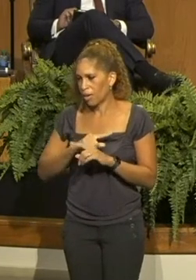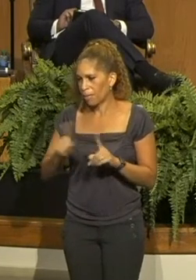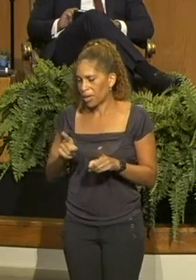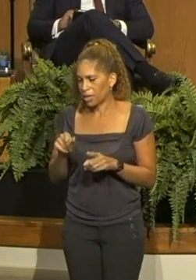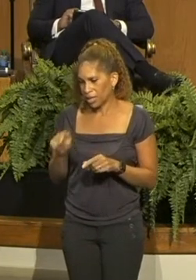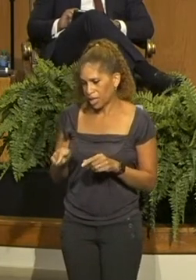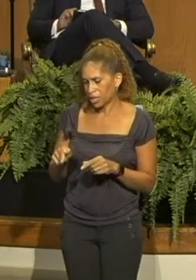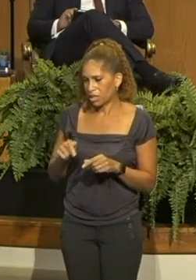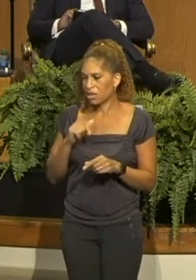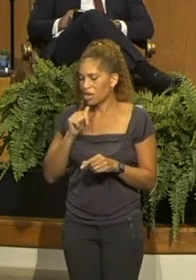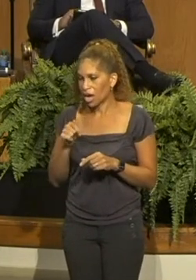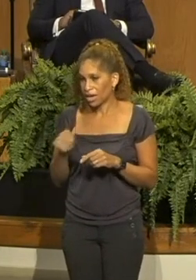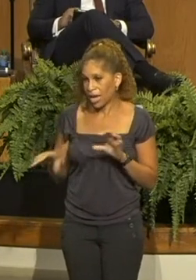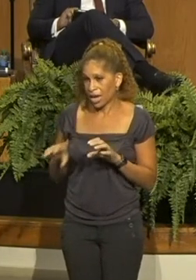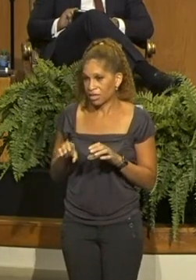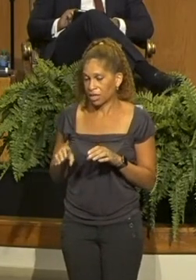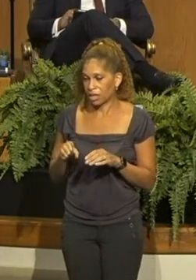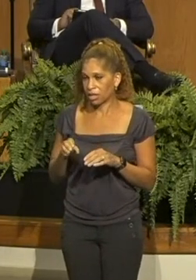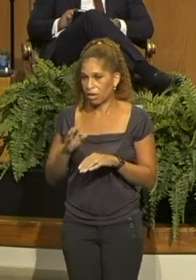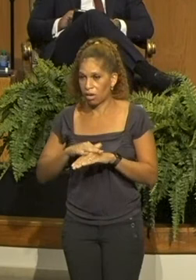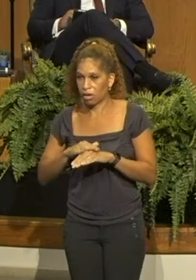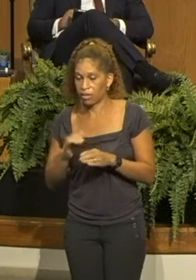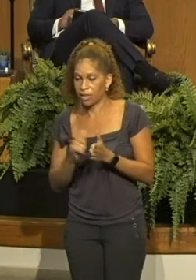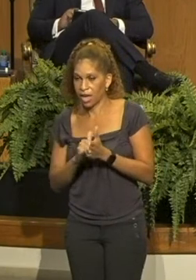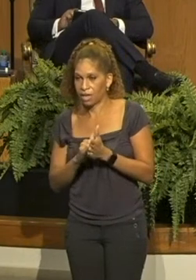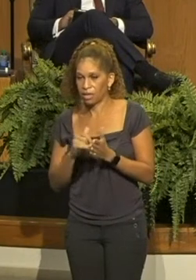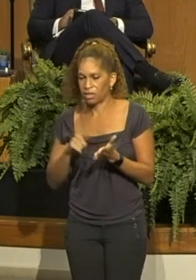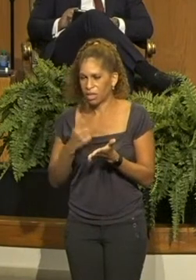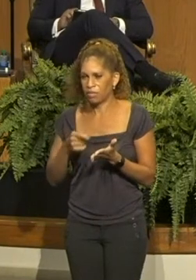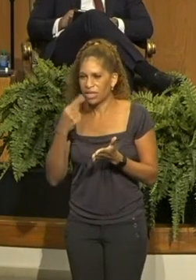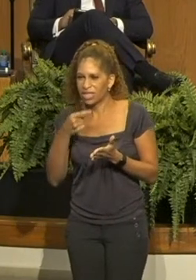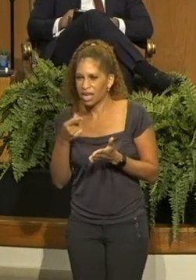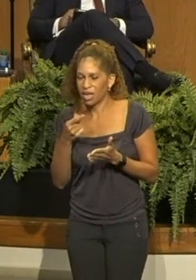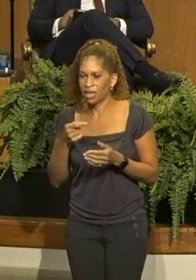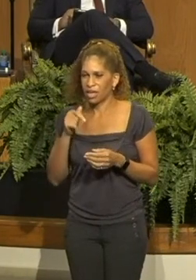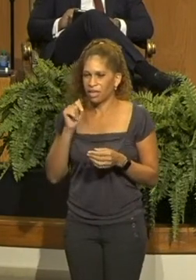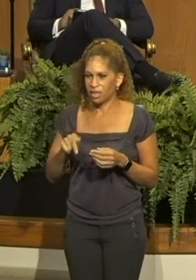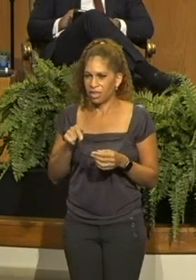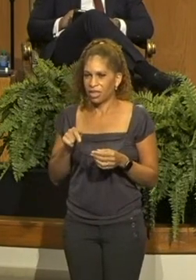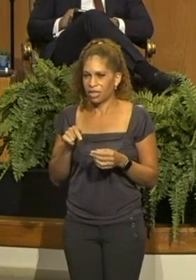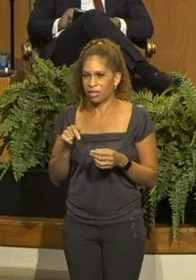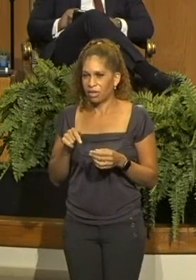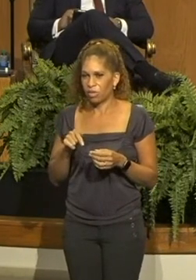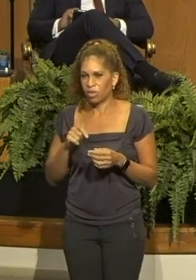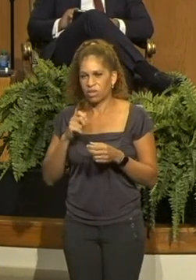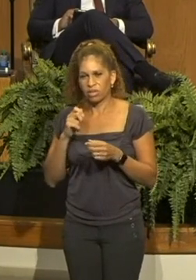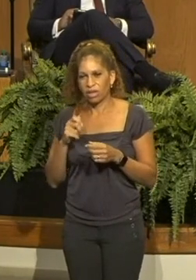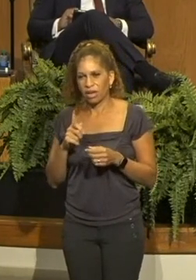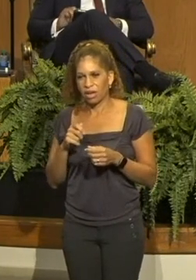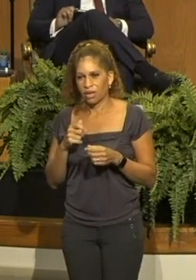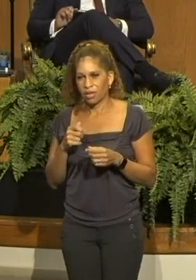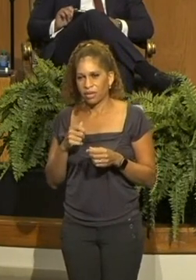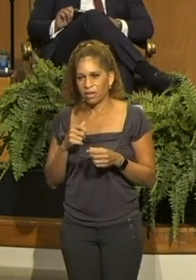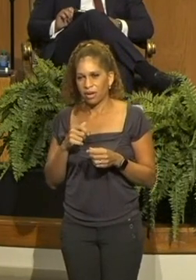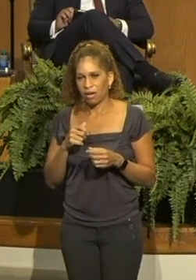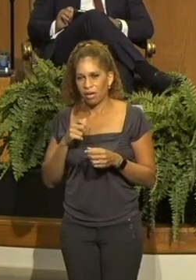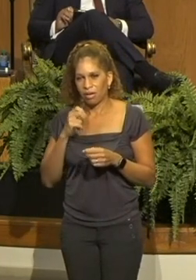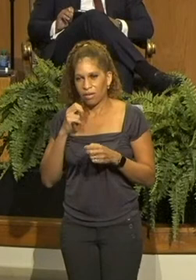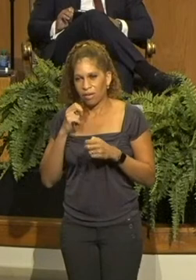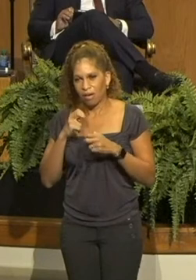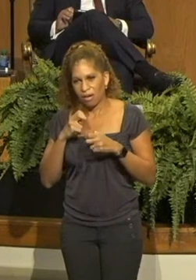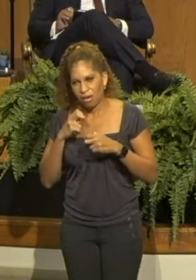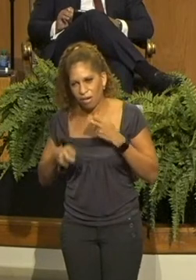acting on it. Some say that this was a harsh word, but really in a